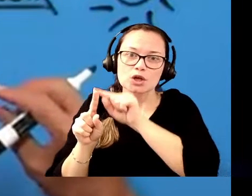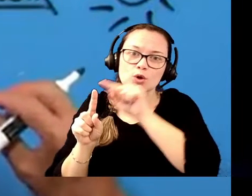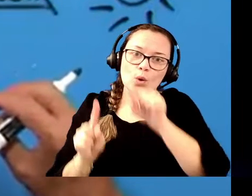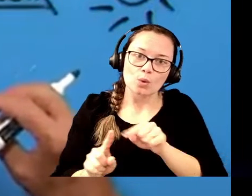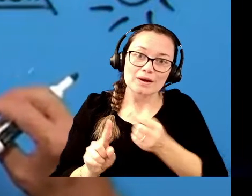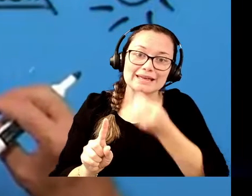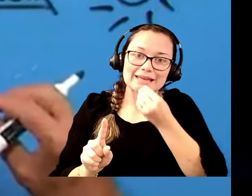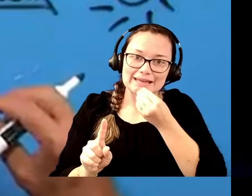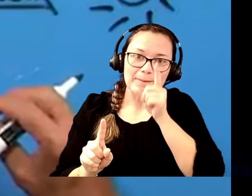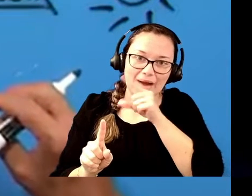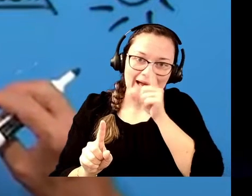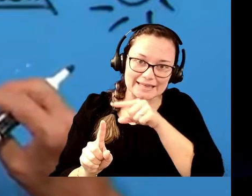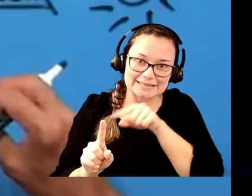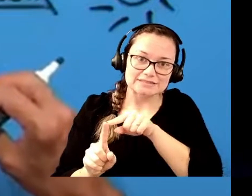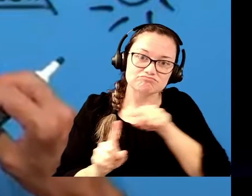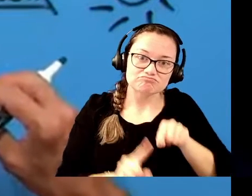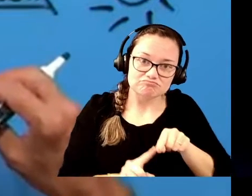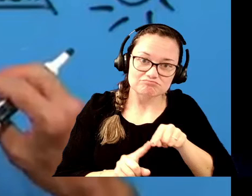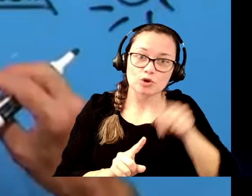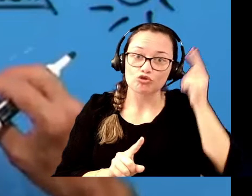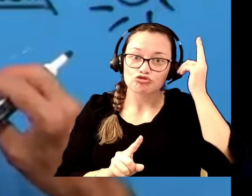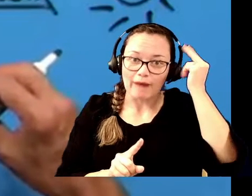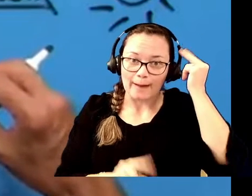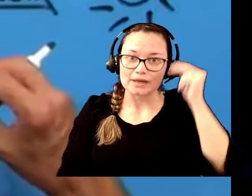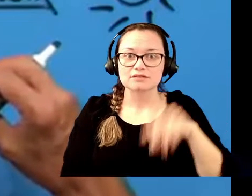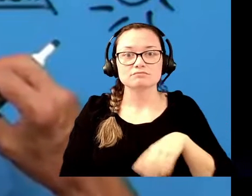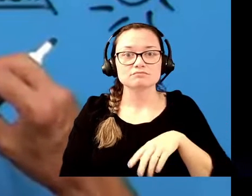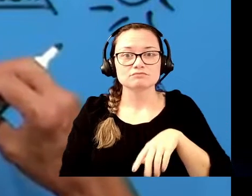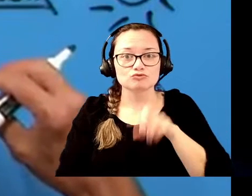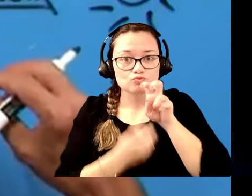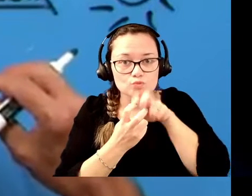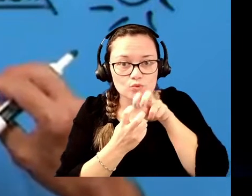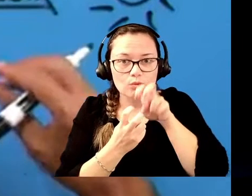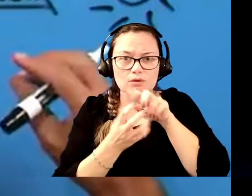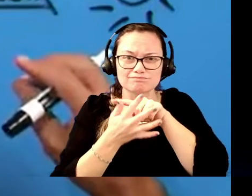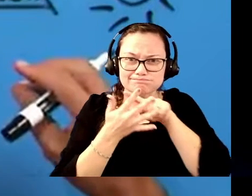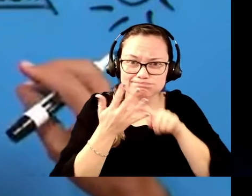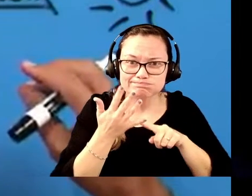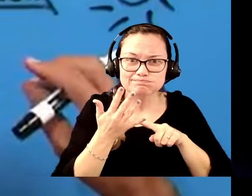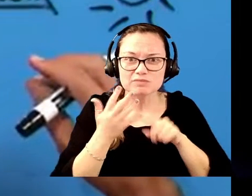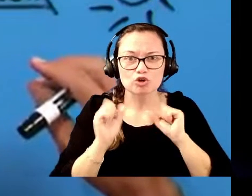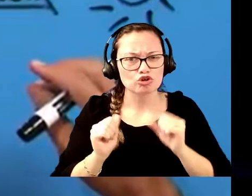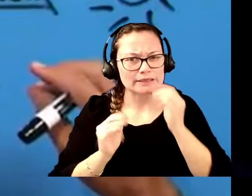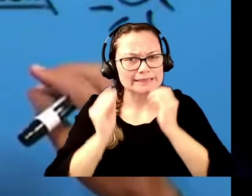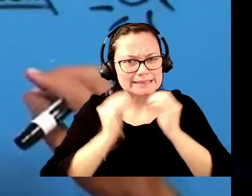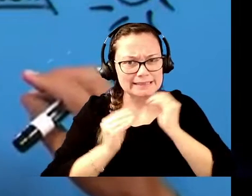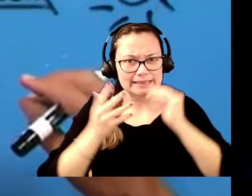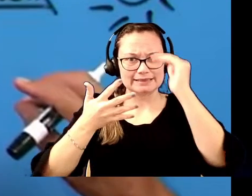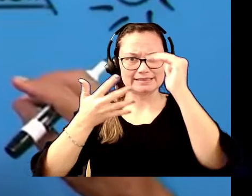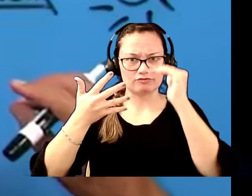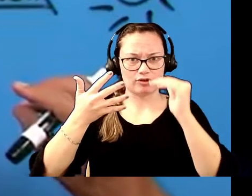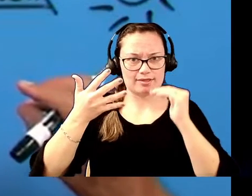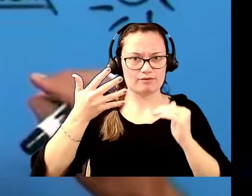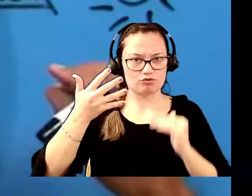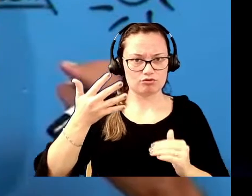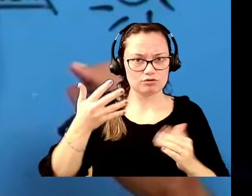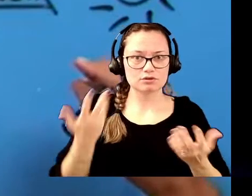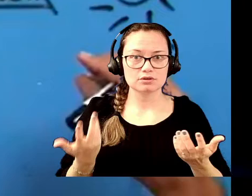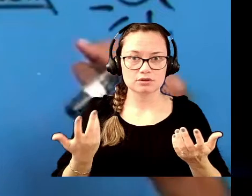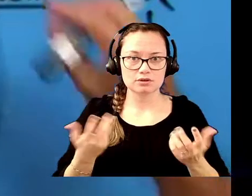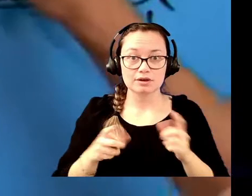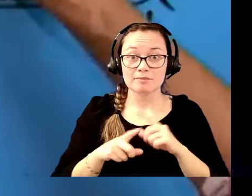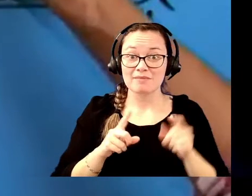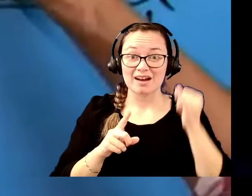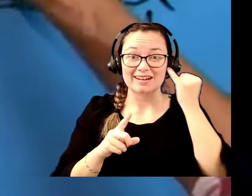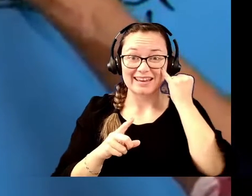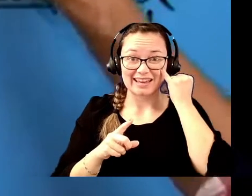could eat mice, or it could eat rabbits, or it could eat squirrels, or those types of things. So it could eat from a different level. But if it were put into